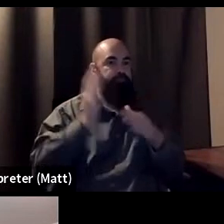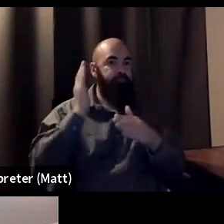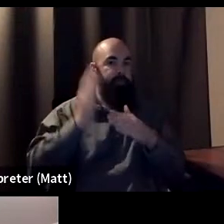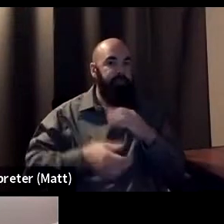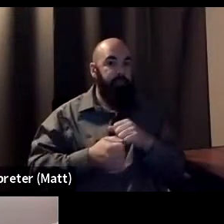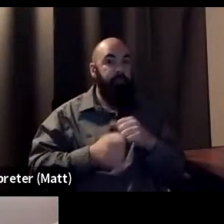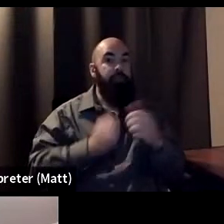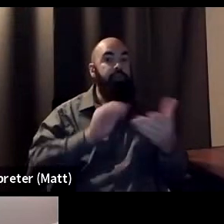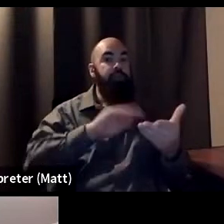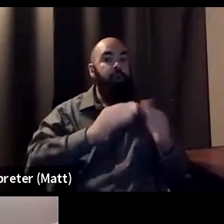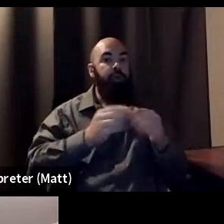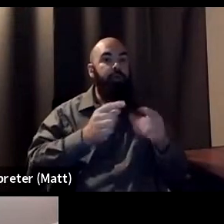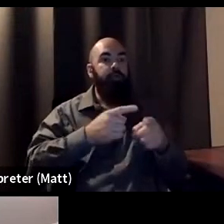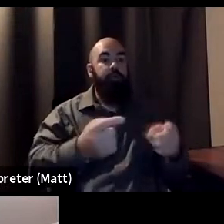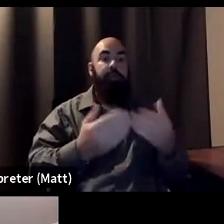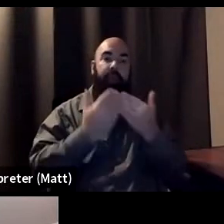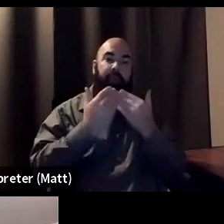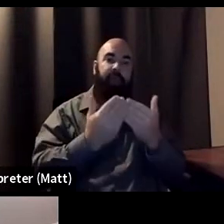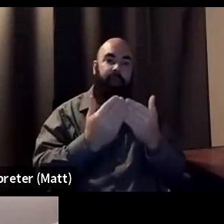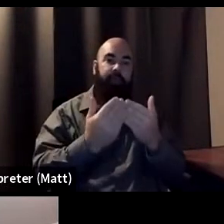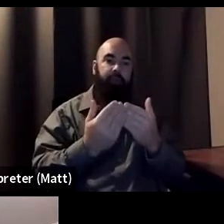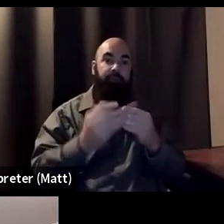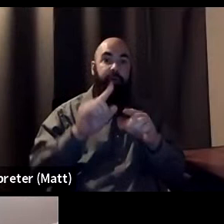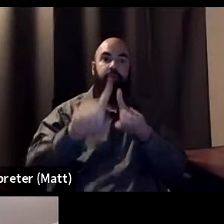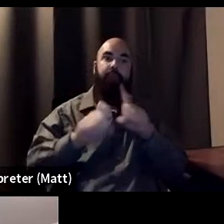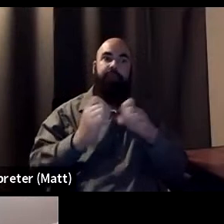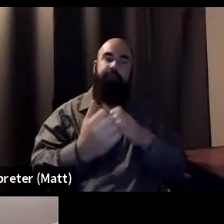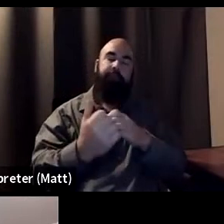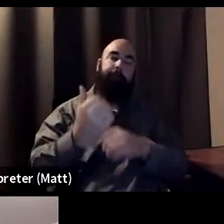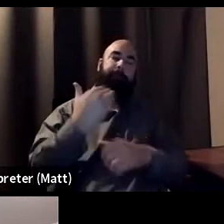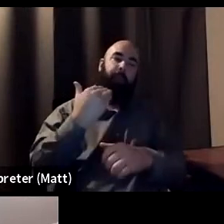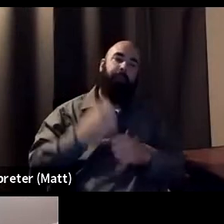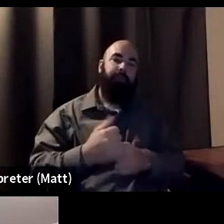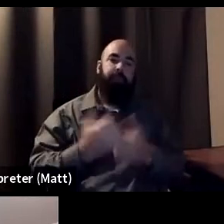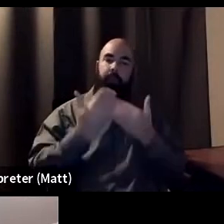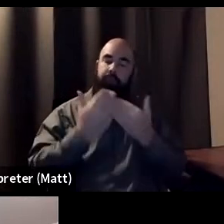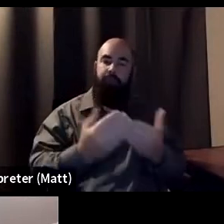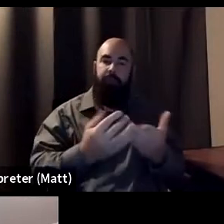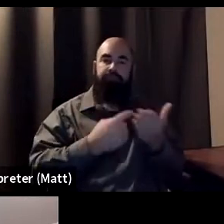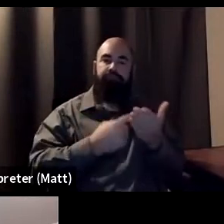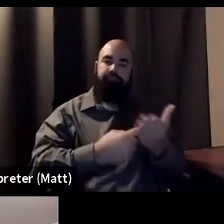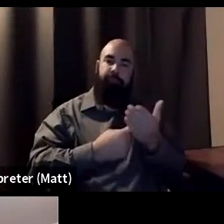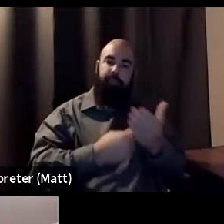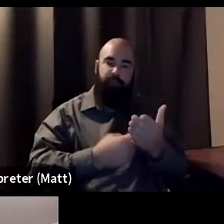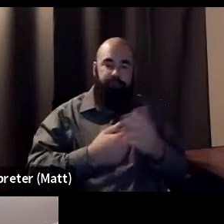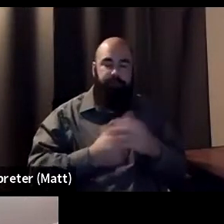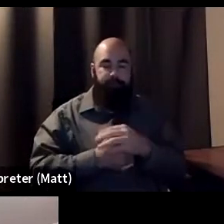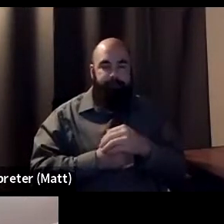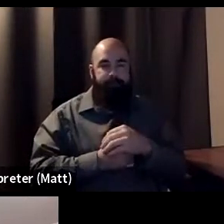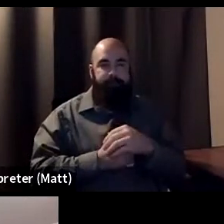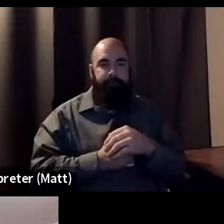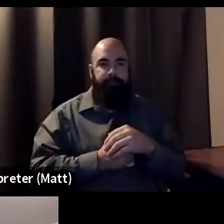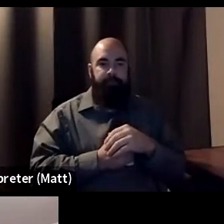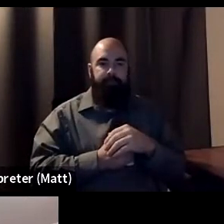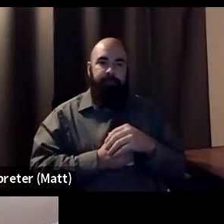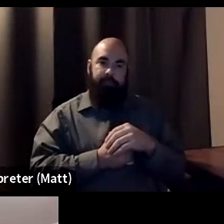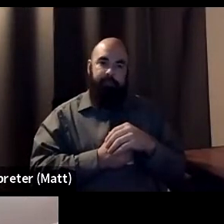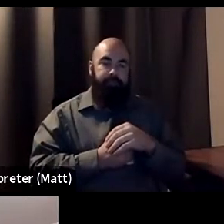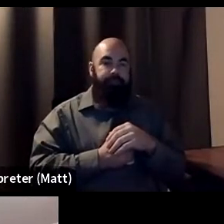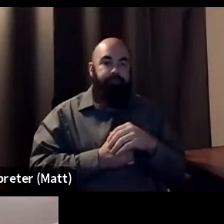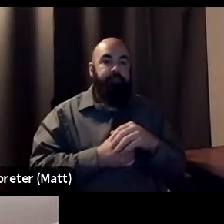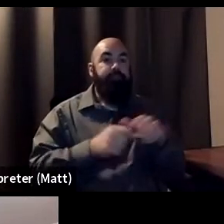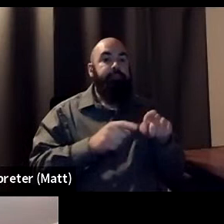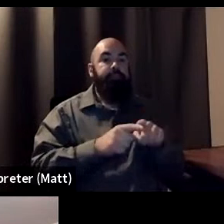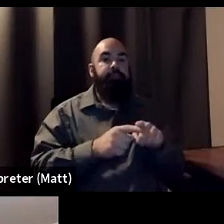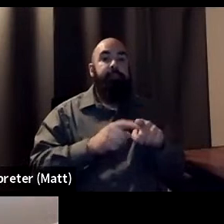the community for submitting thoughtful questions, which spurred some really good conversation among our panelists this evening. And I'd also like to thank